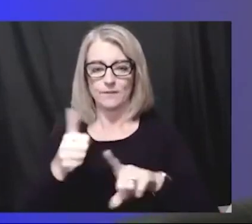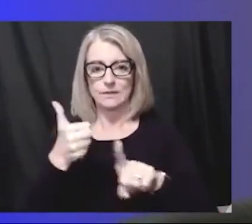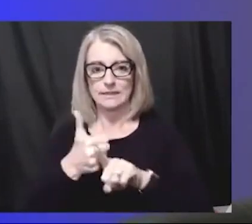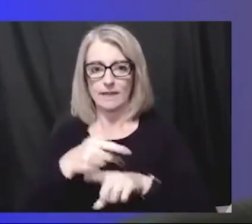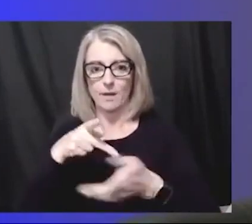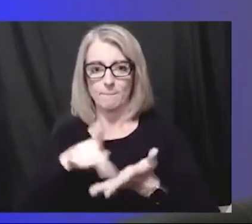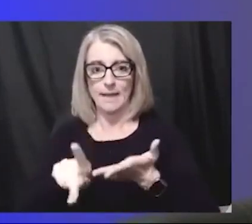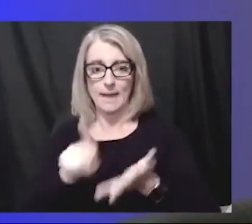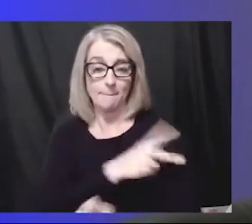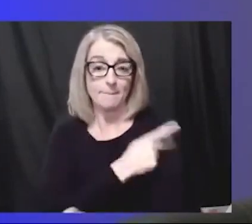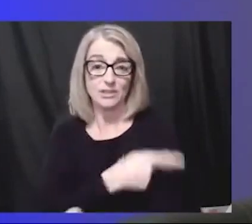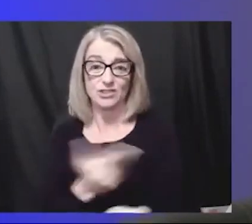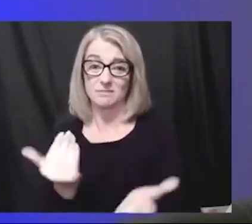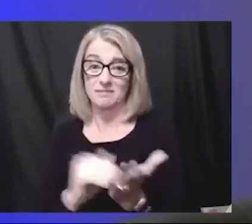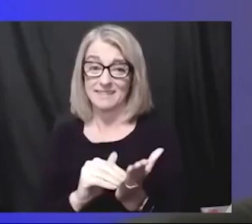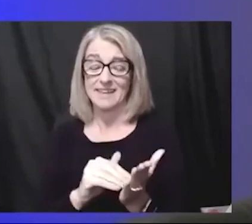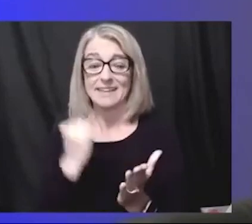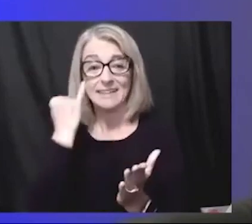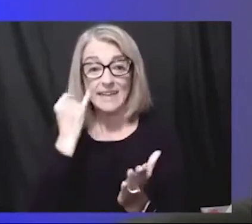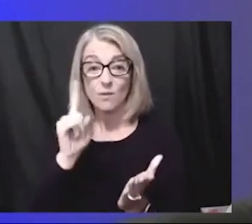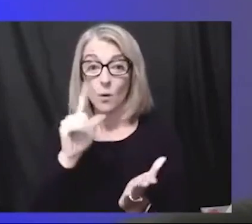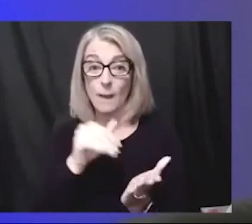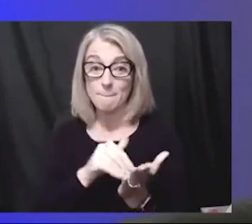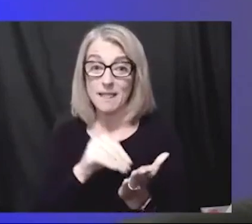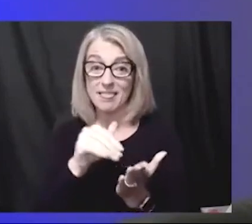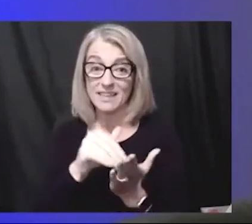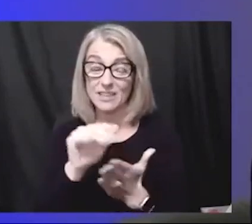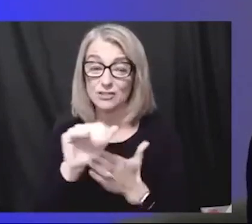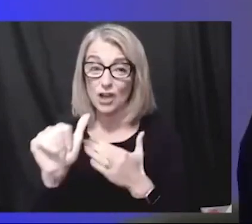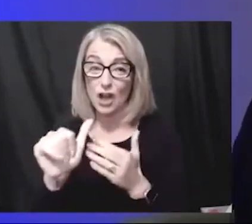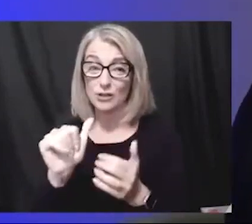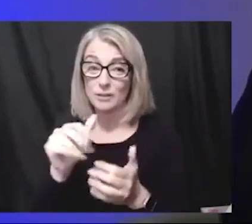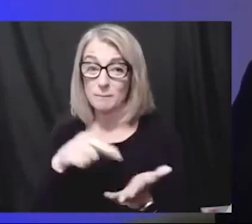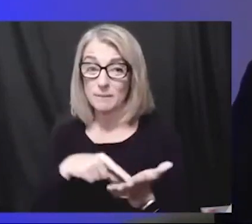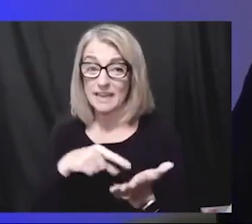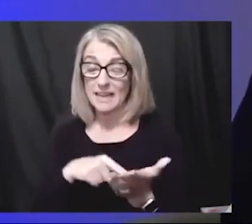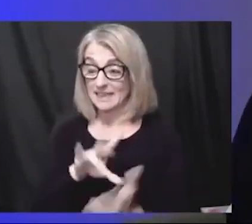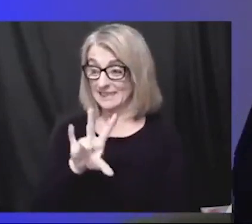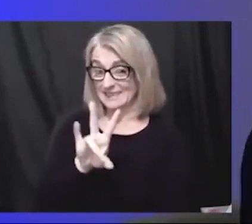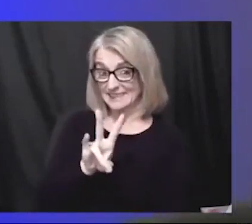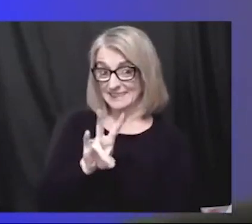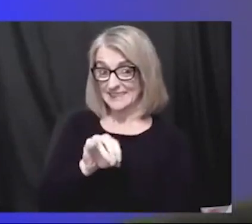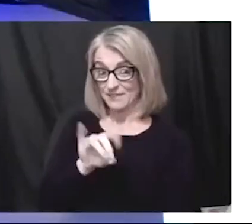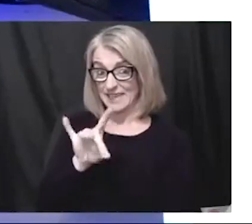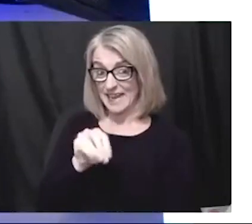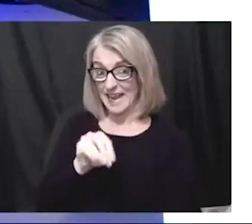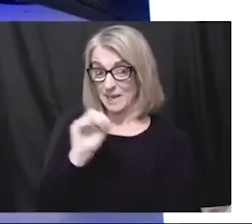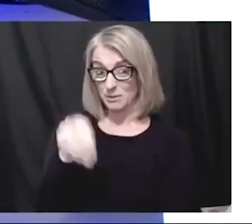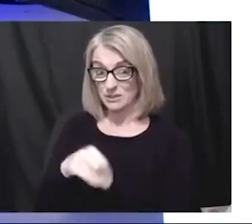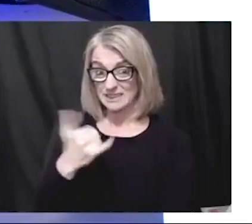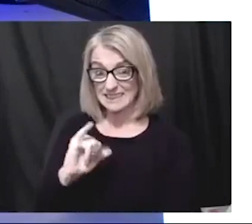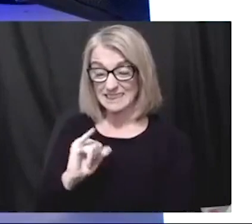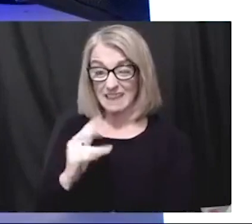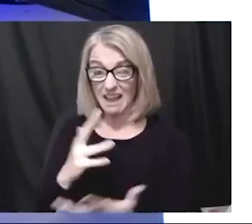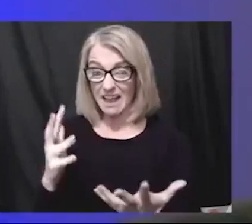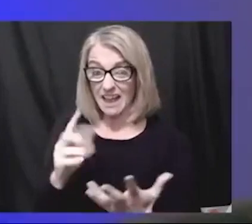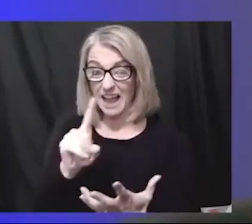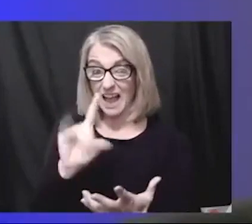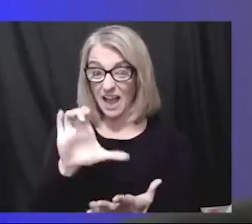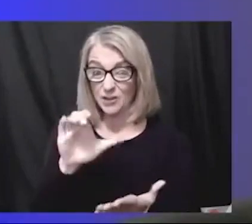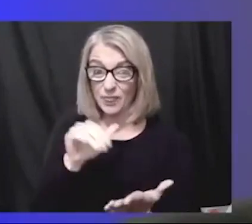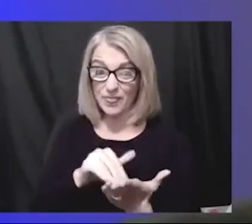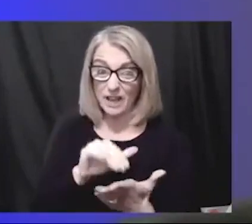job, right? Yeah, you don't. So as we've talked before, we do everything possible here at the University of Kansas Health System to help